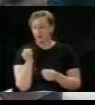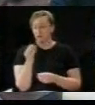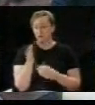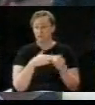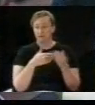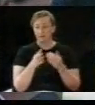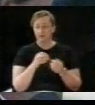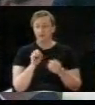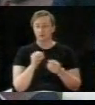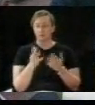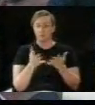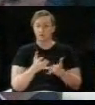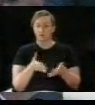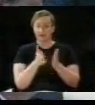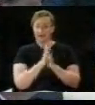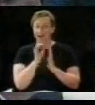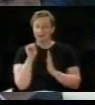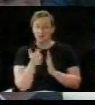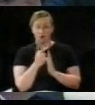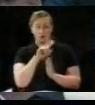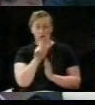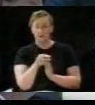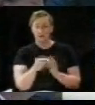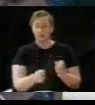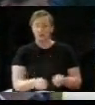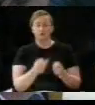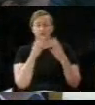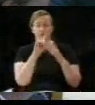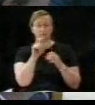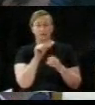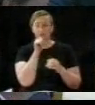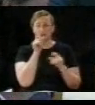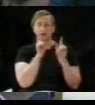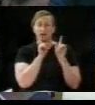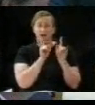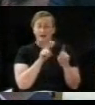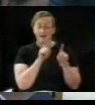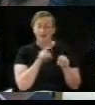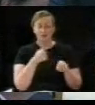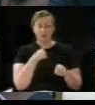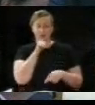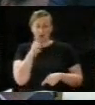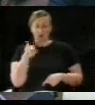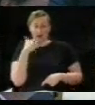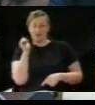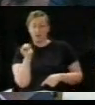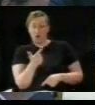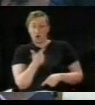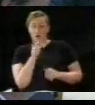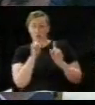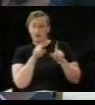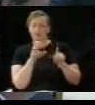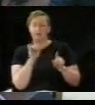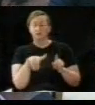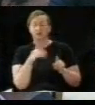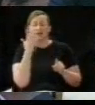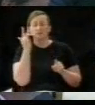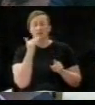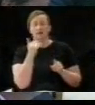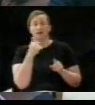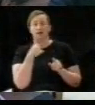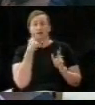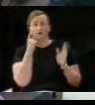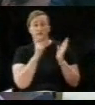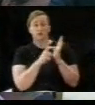And we would like to ask all of those questions. There are a number of unanswered questions here. I don't have all the answers. That's why we had